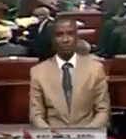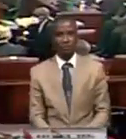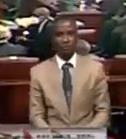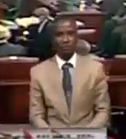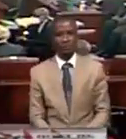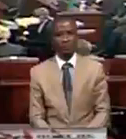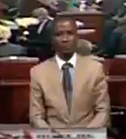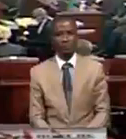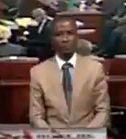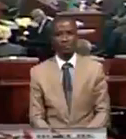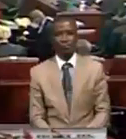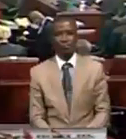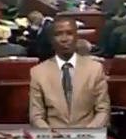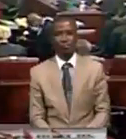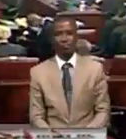My Lord,